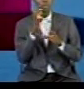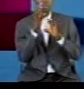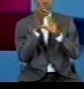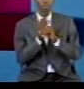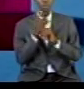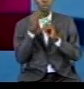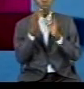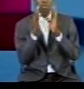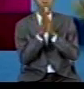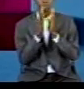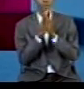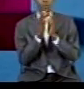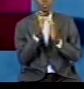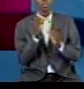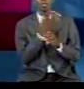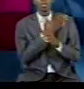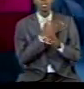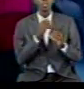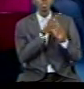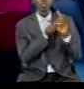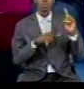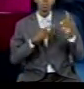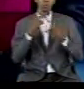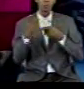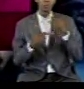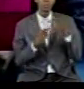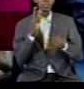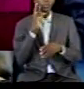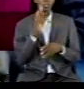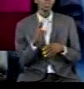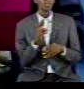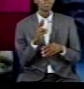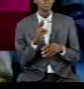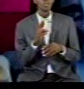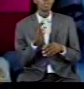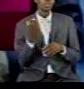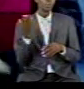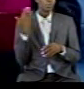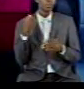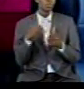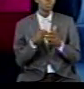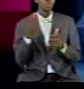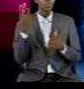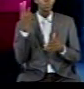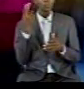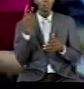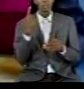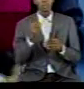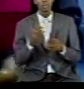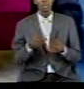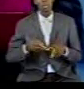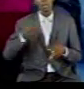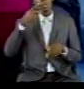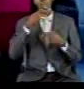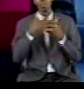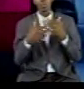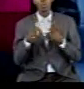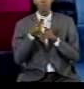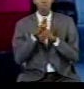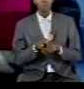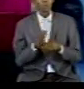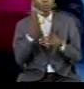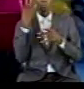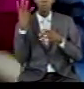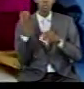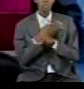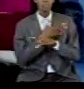and the Lord visited her earlier on it was the high blood pressure that disappeared but last night she discovered